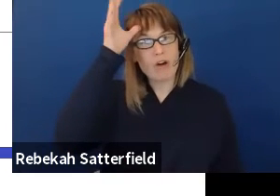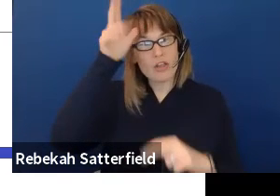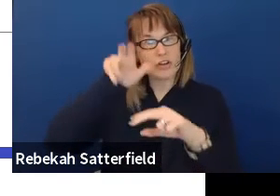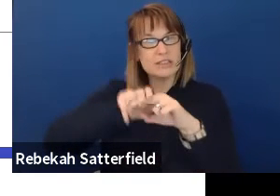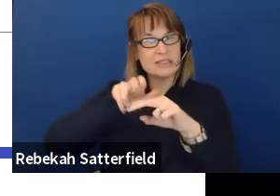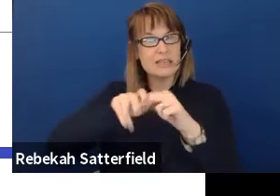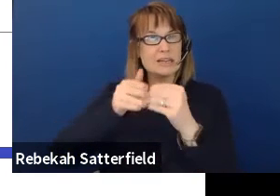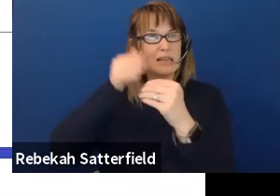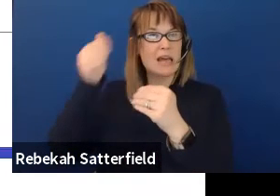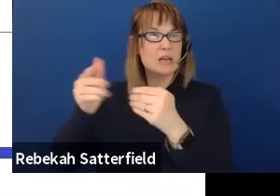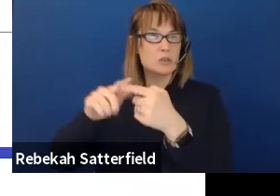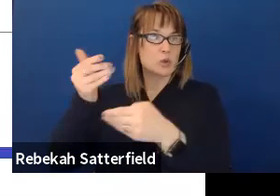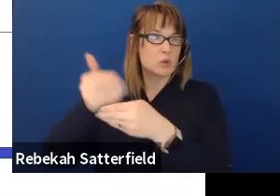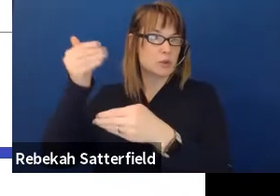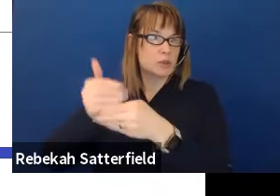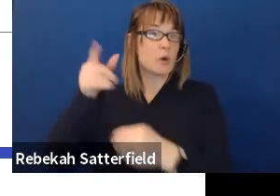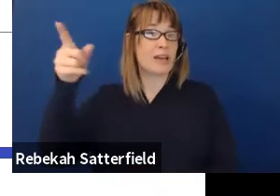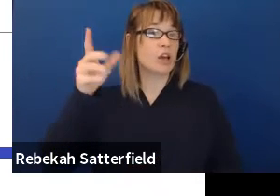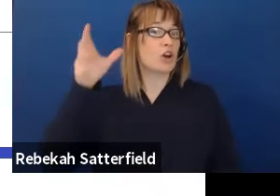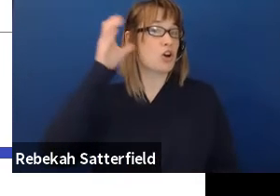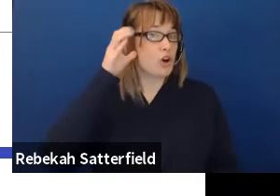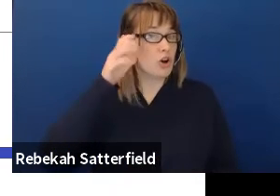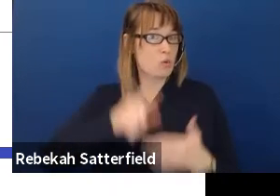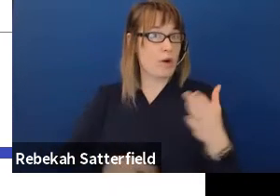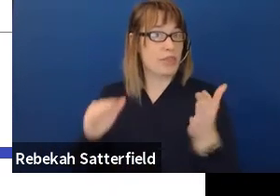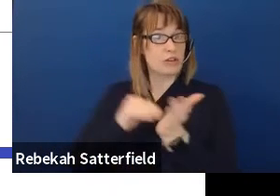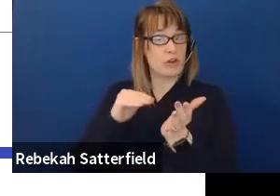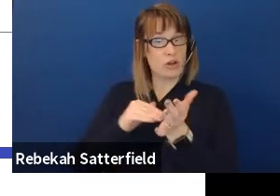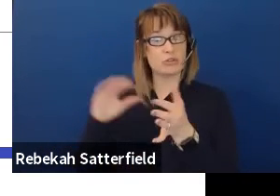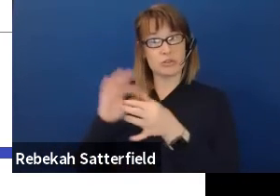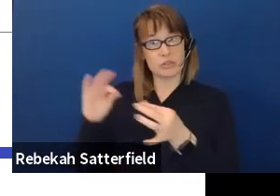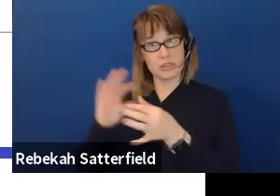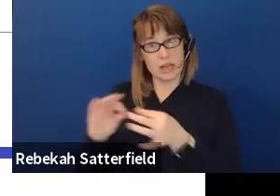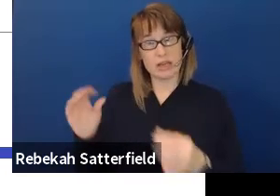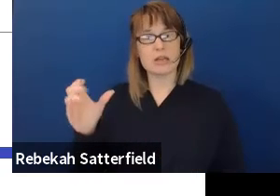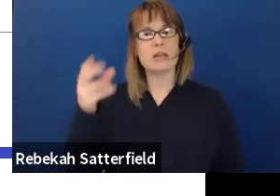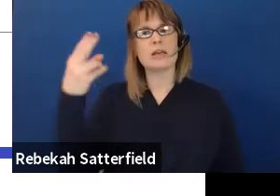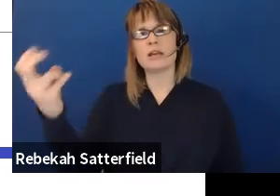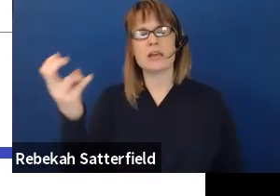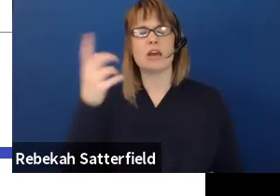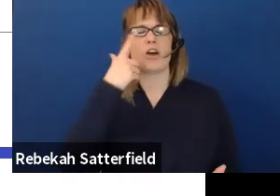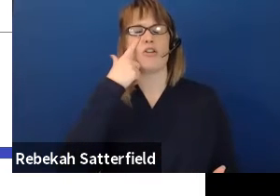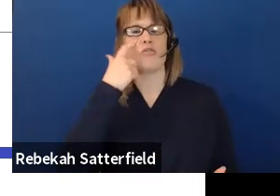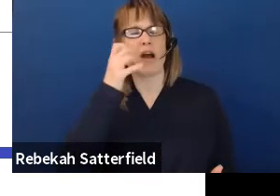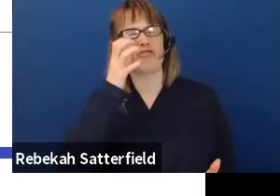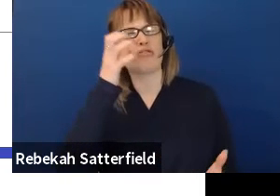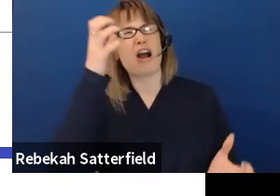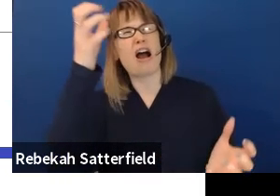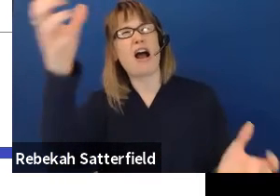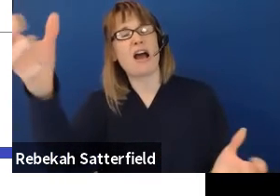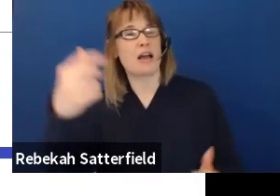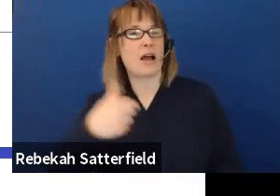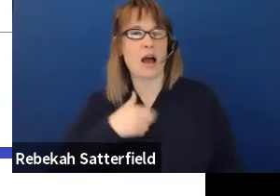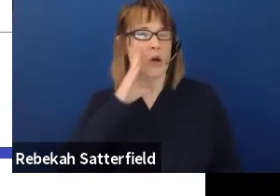window, and when he heard what the doctor had to say, he let out this horrible cry that I'm just